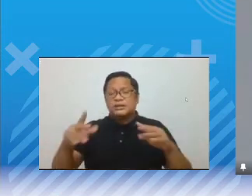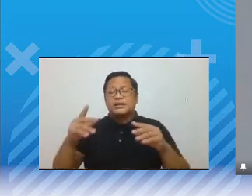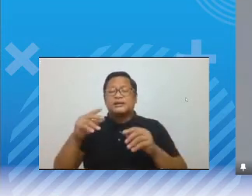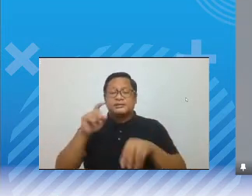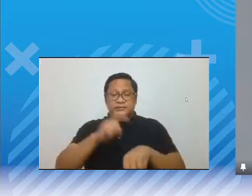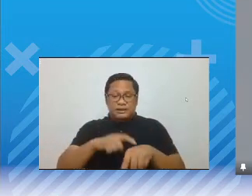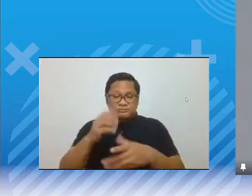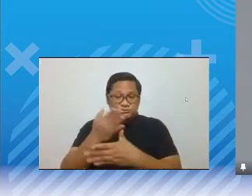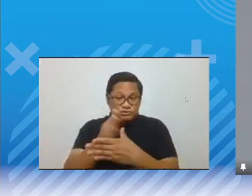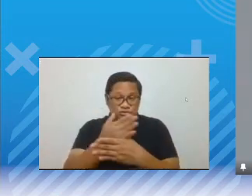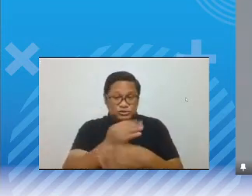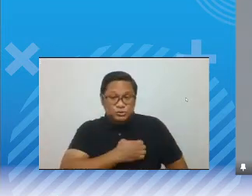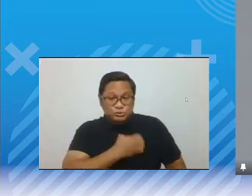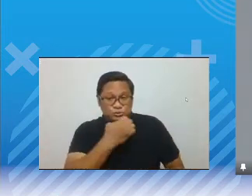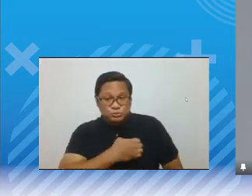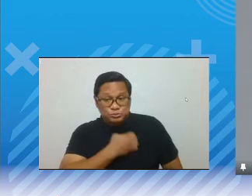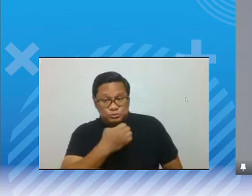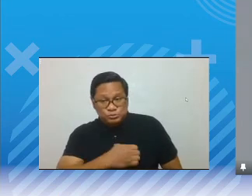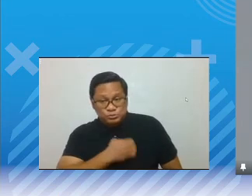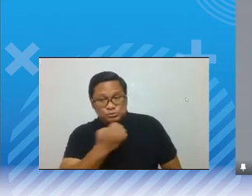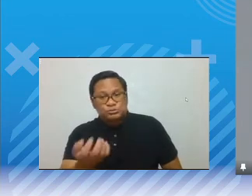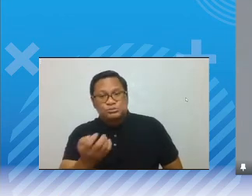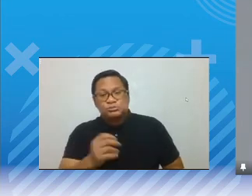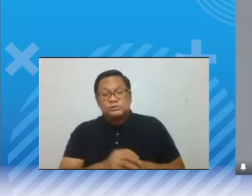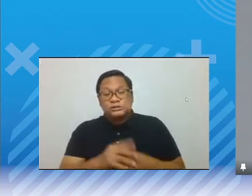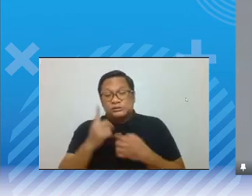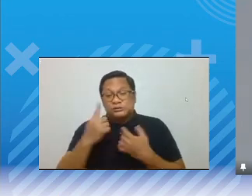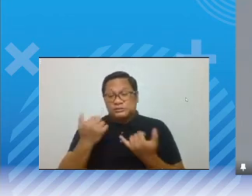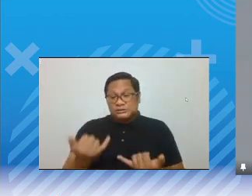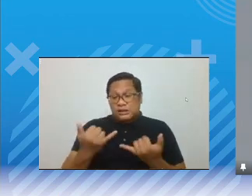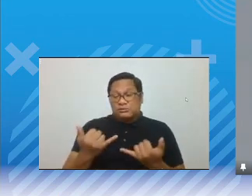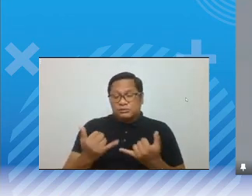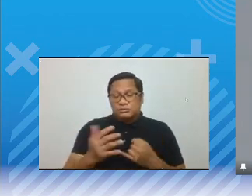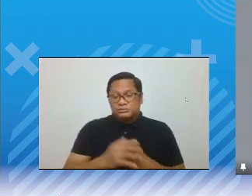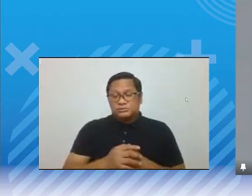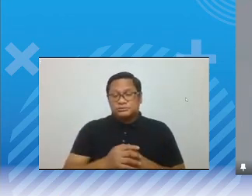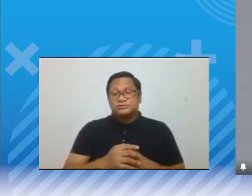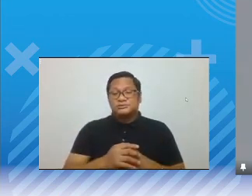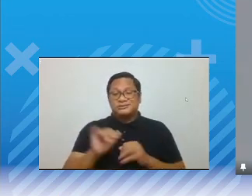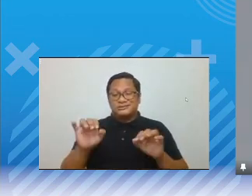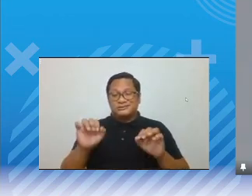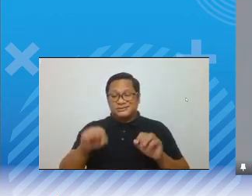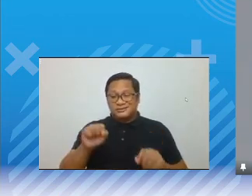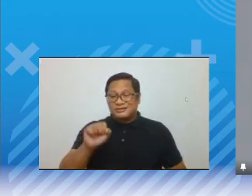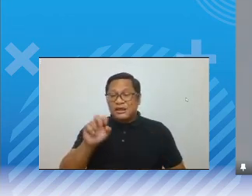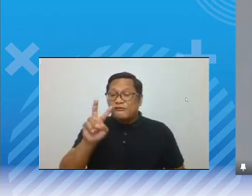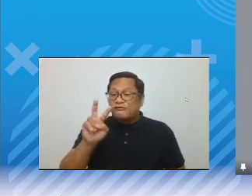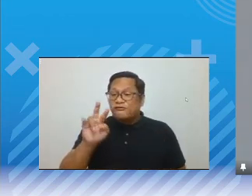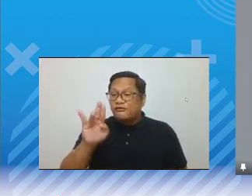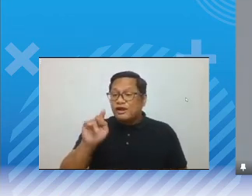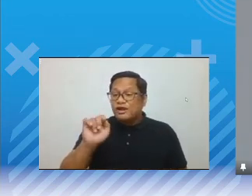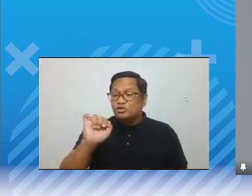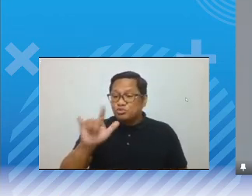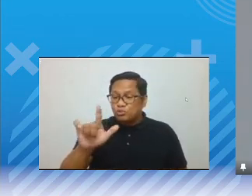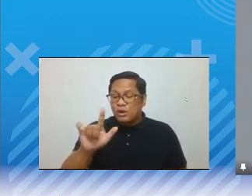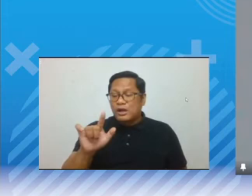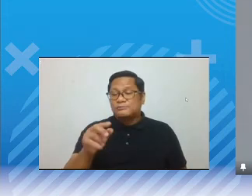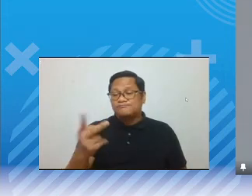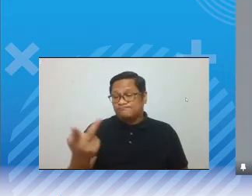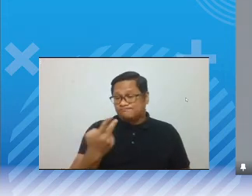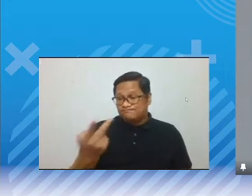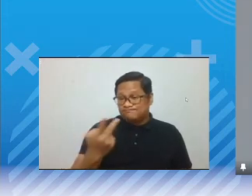of emotions. And for now, since it's virtual, we still do it together as